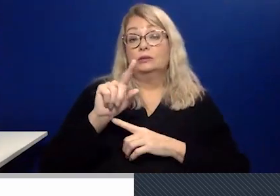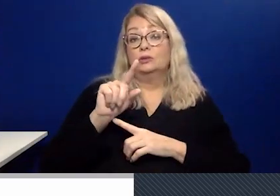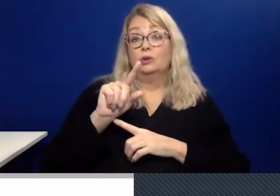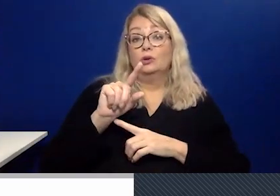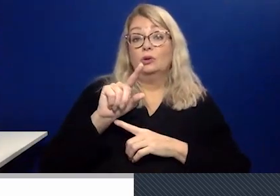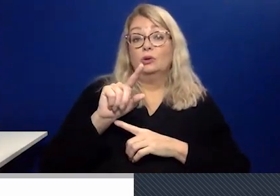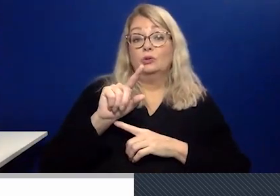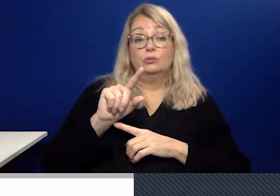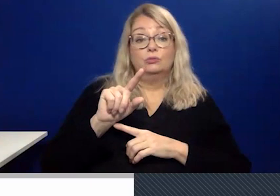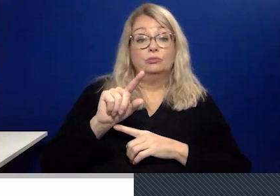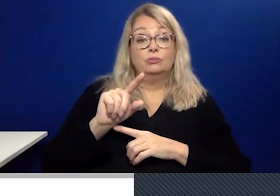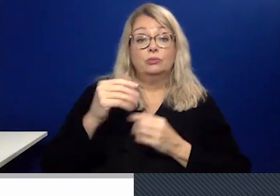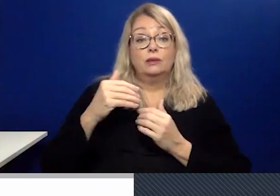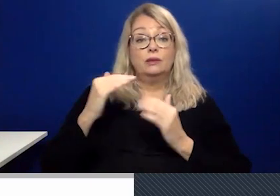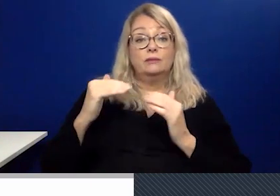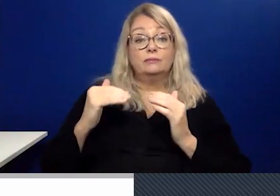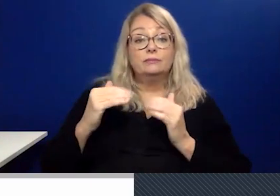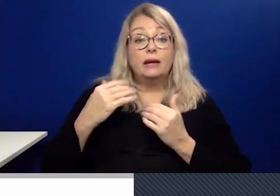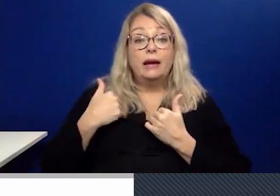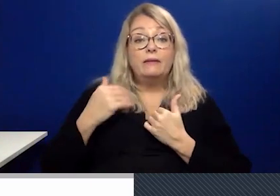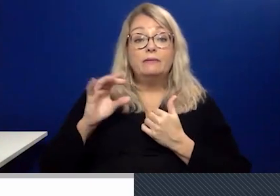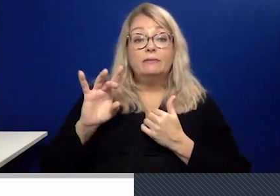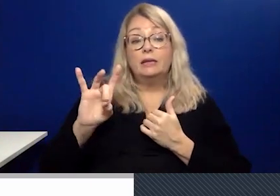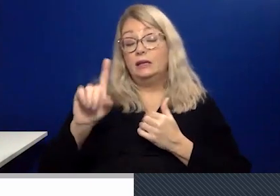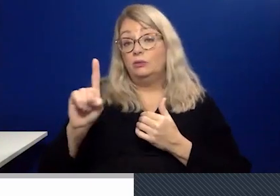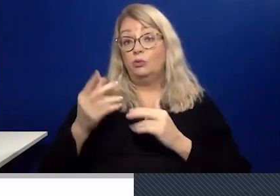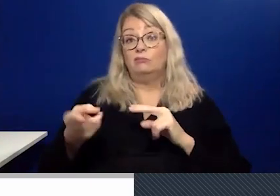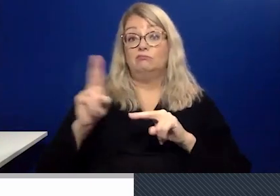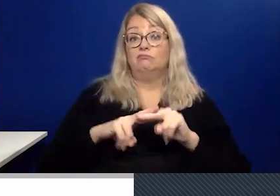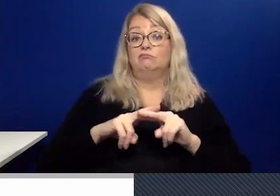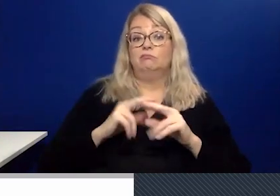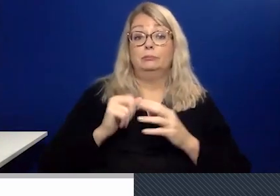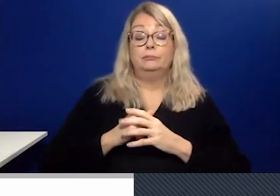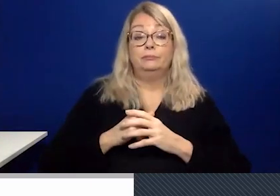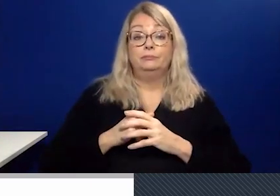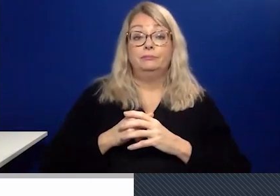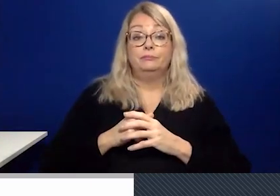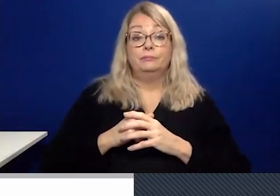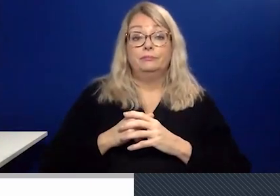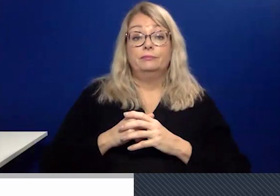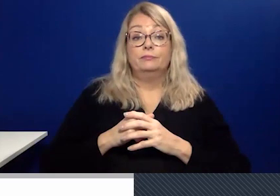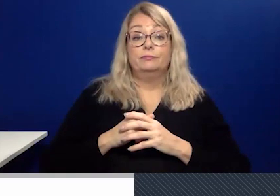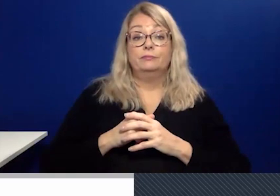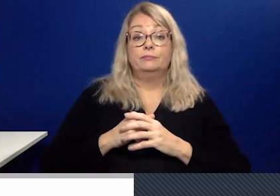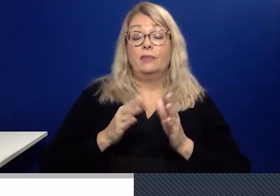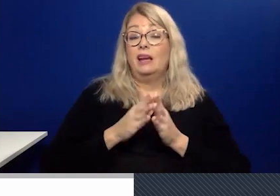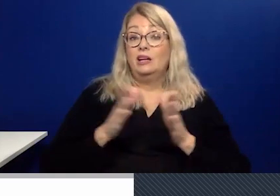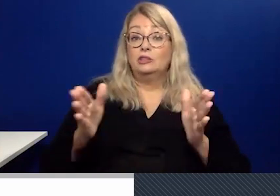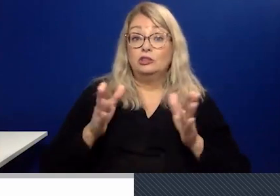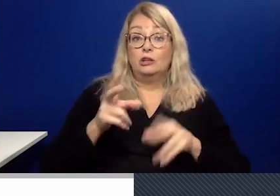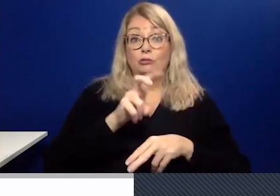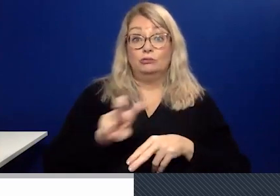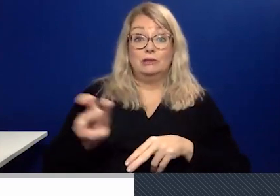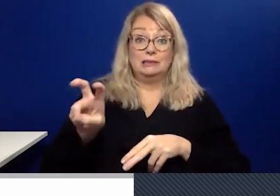we had 81, and we've increased the number of sections. And in terms of general